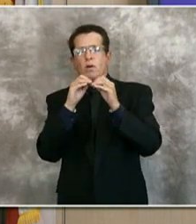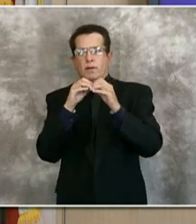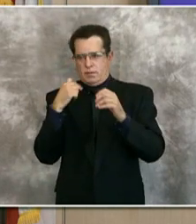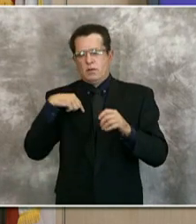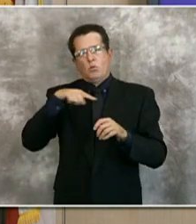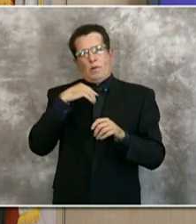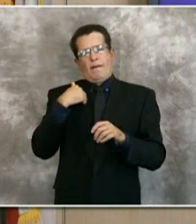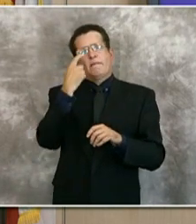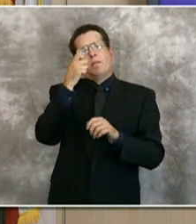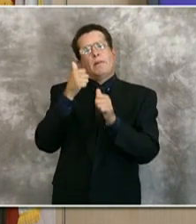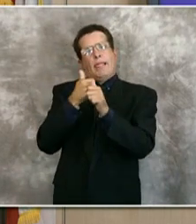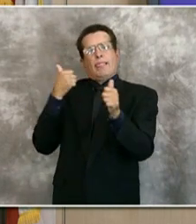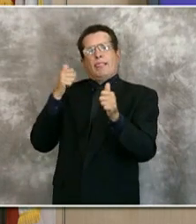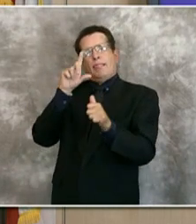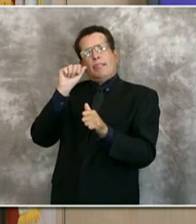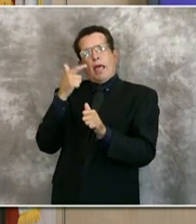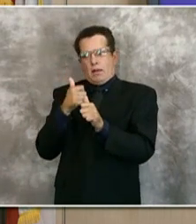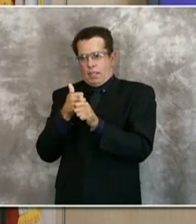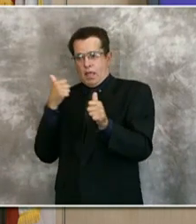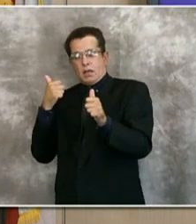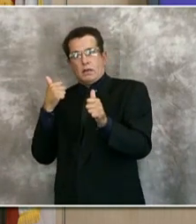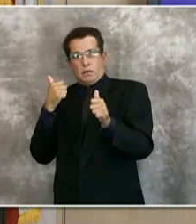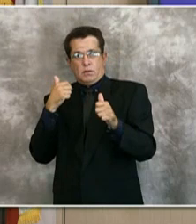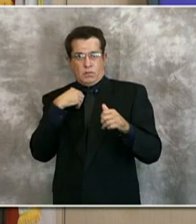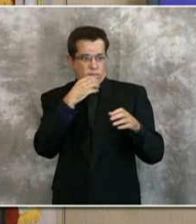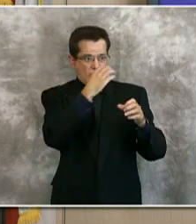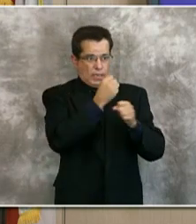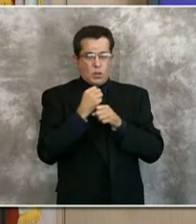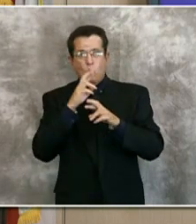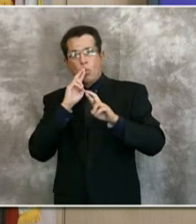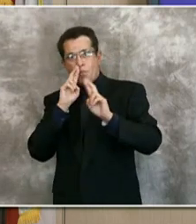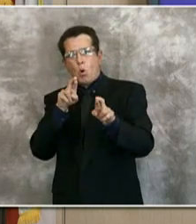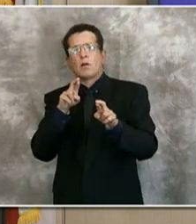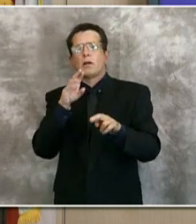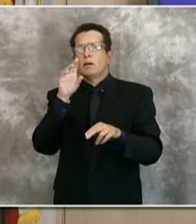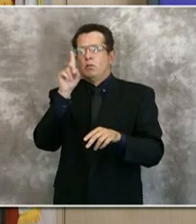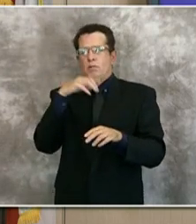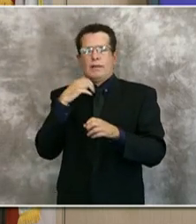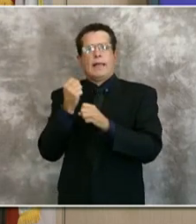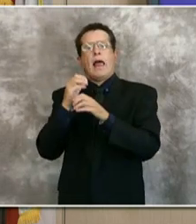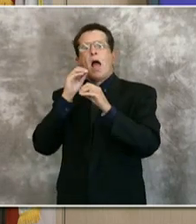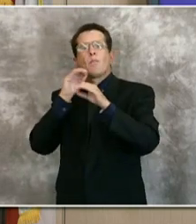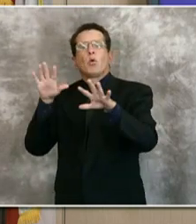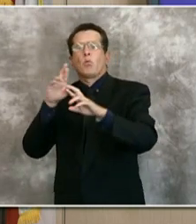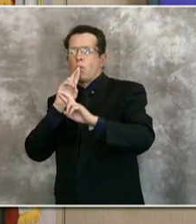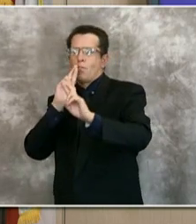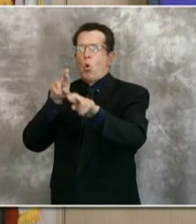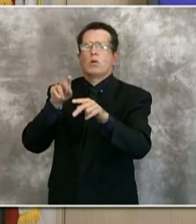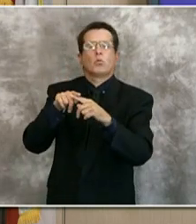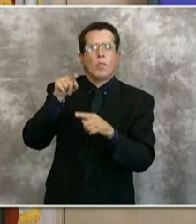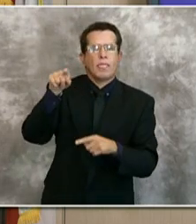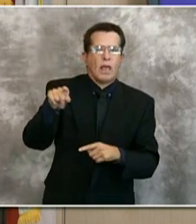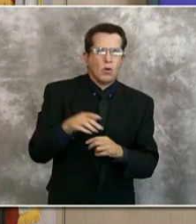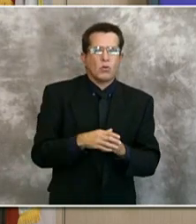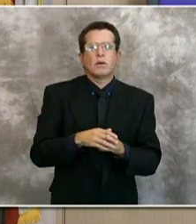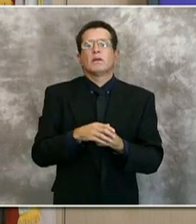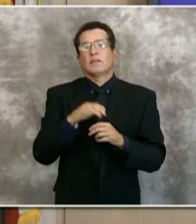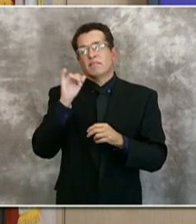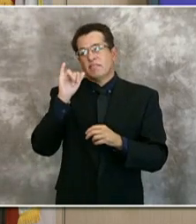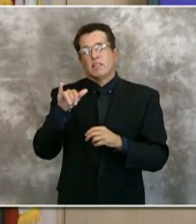lag when you deal with COVID between when you take an action and when you see an outcome. It's often been described as